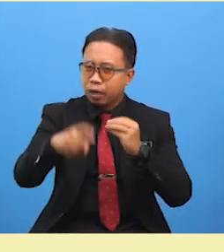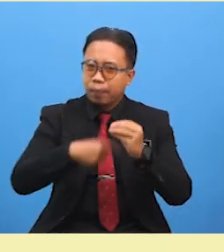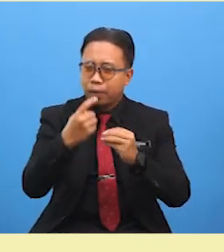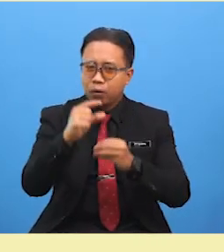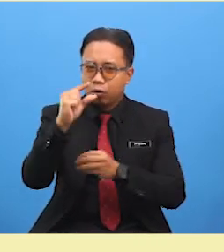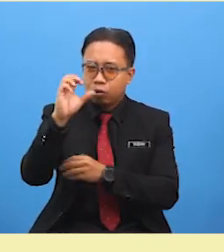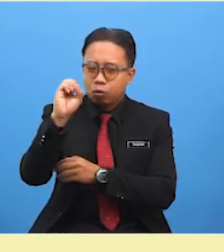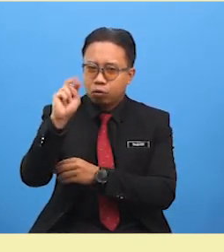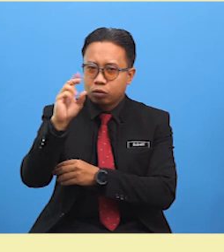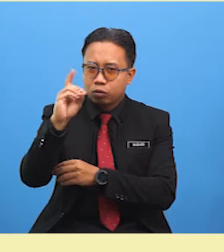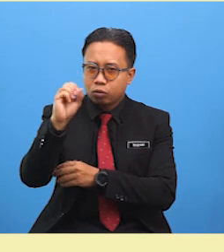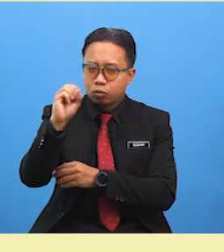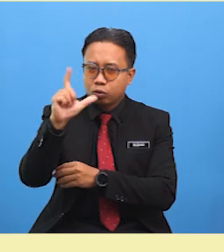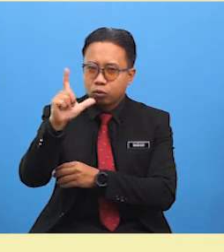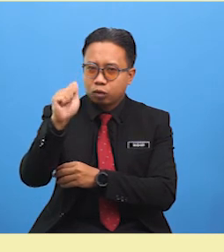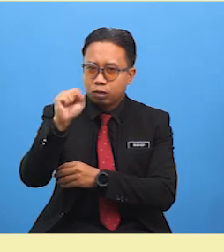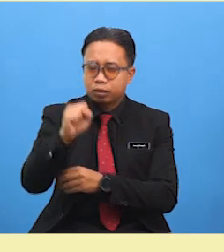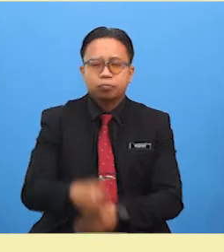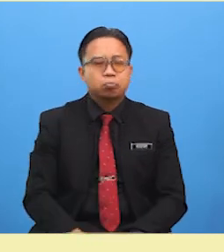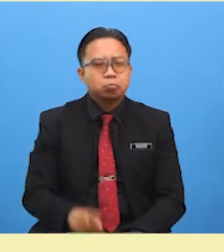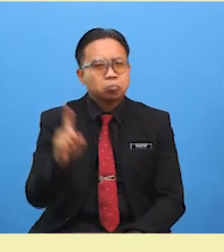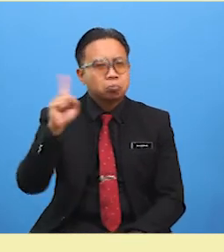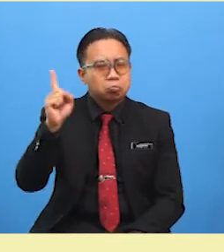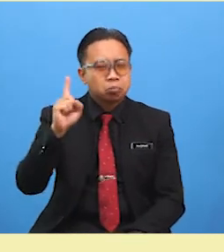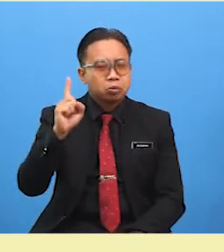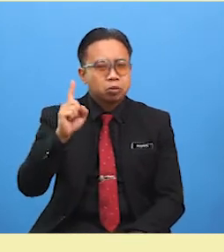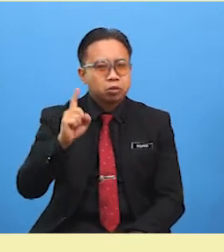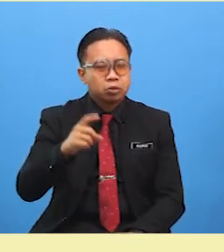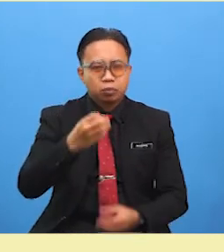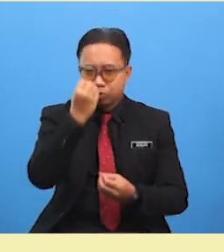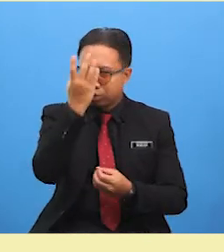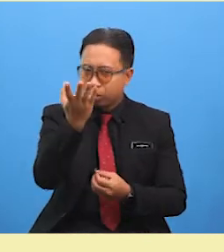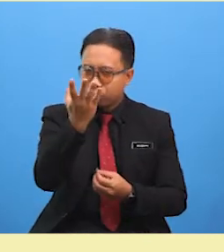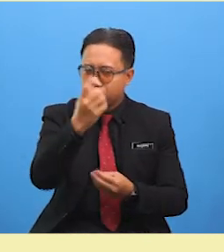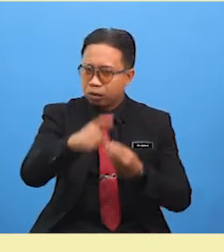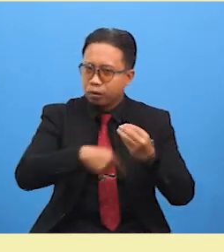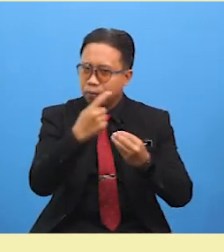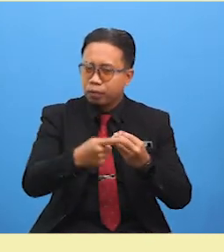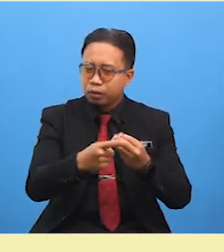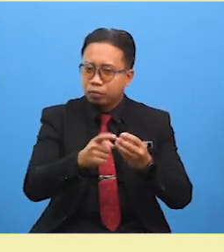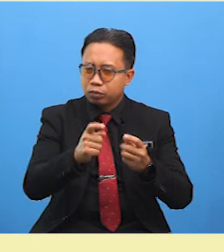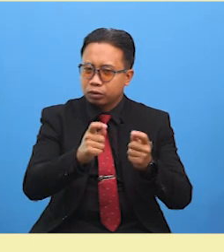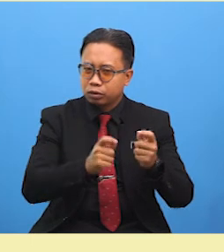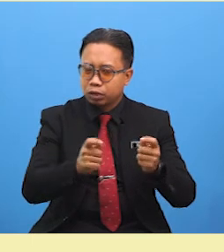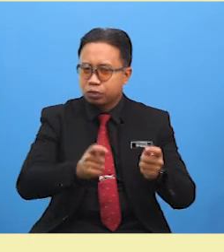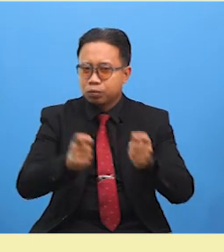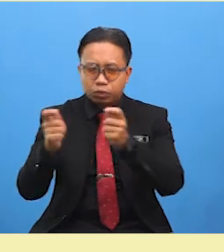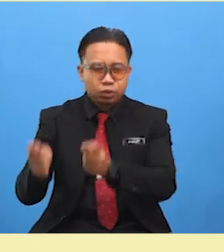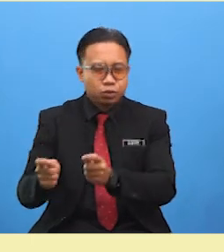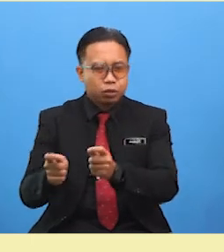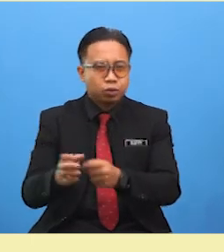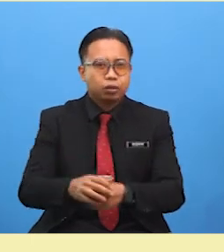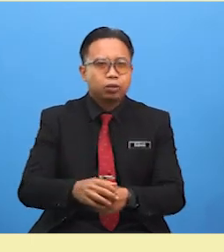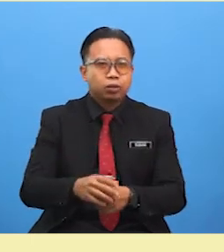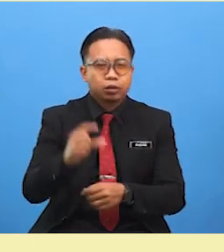gondolas. Which statement best describes the transportation gondola? Something that